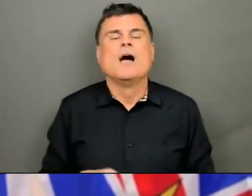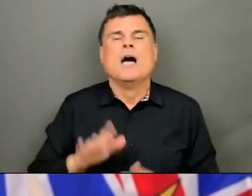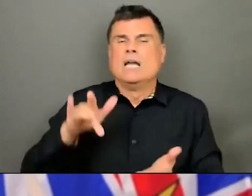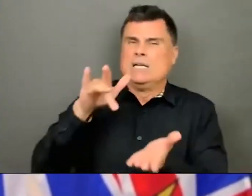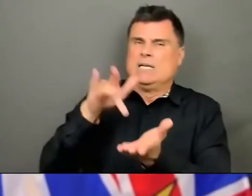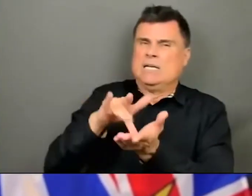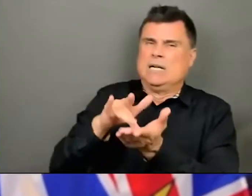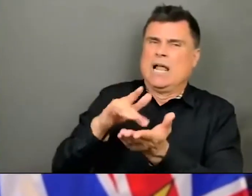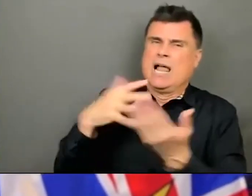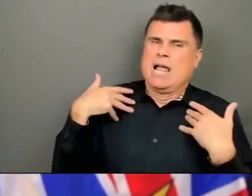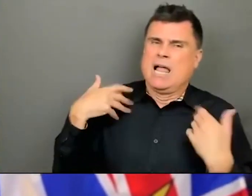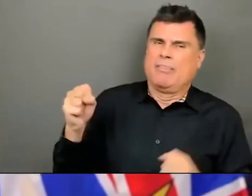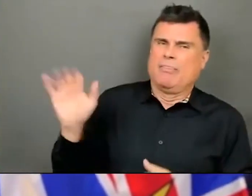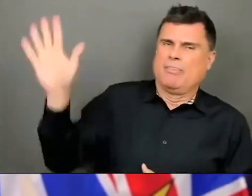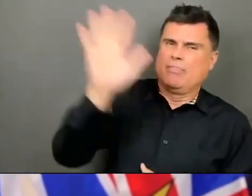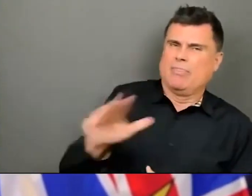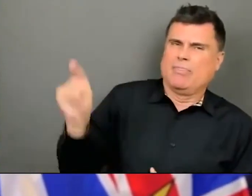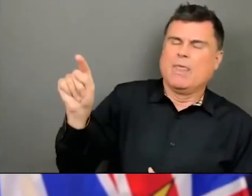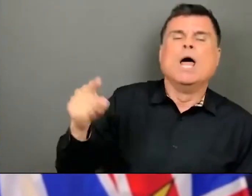sharing these, is